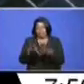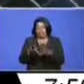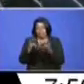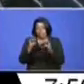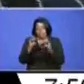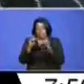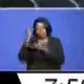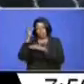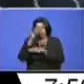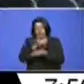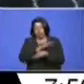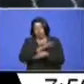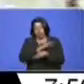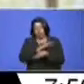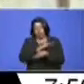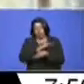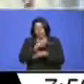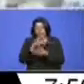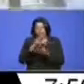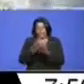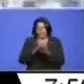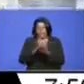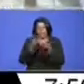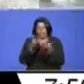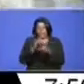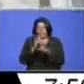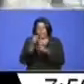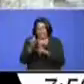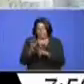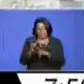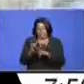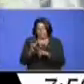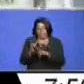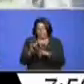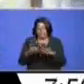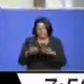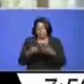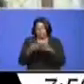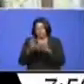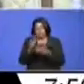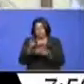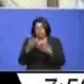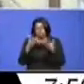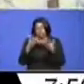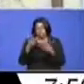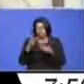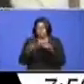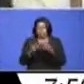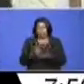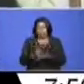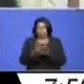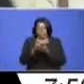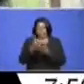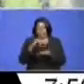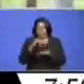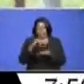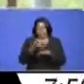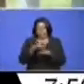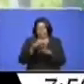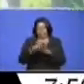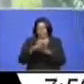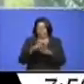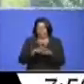coordinator Fiona Moody pointed out that Humane Society officials are extremely grateful for the public's help during this time of